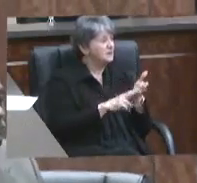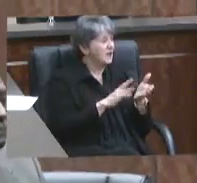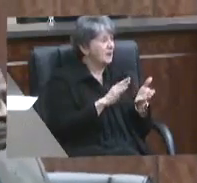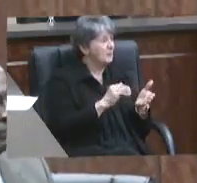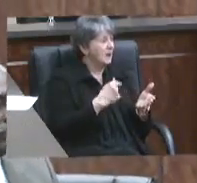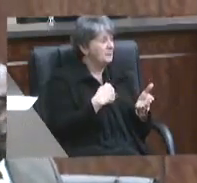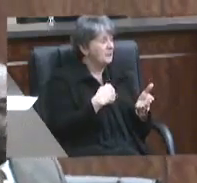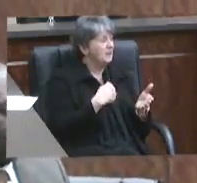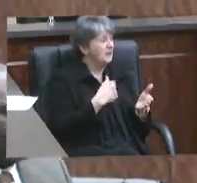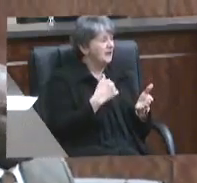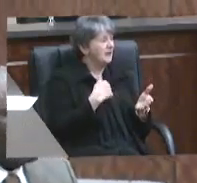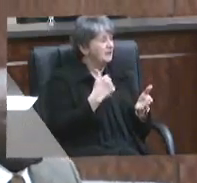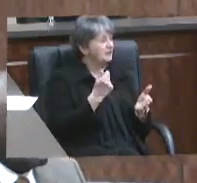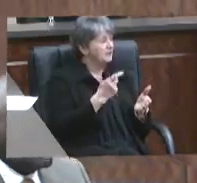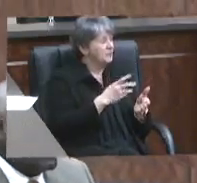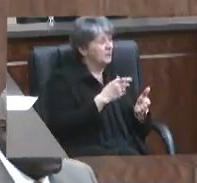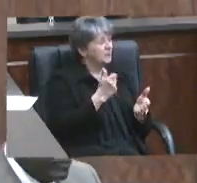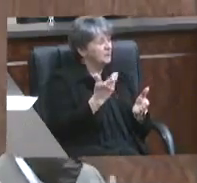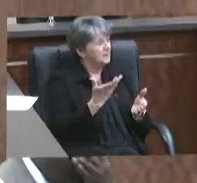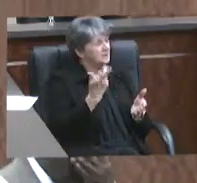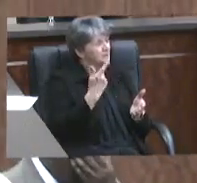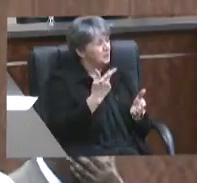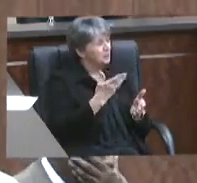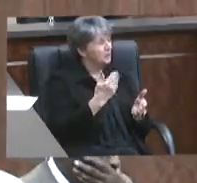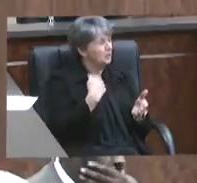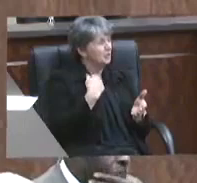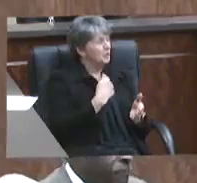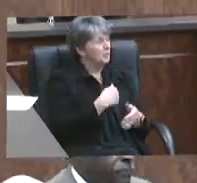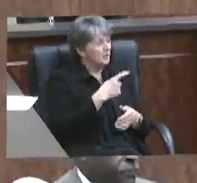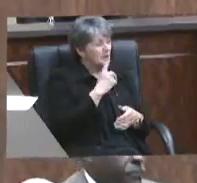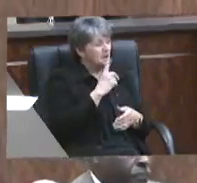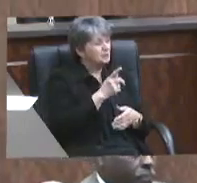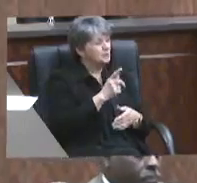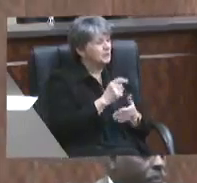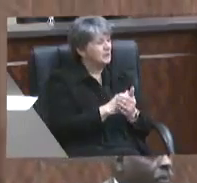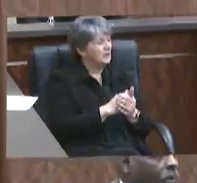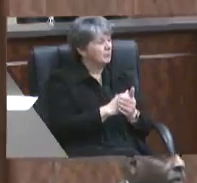Got a couple other things for you. We actually,